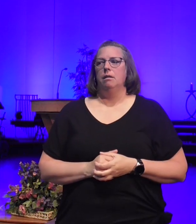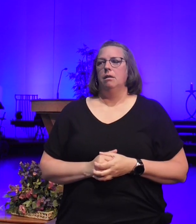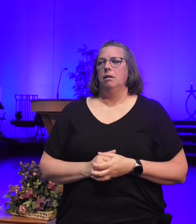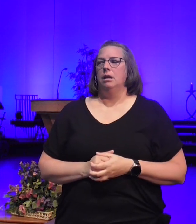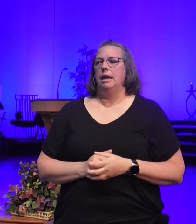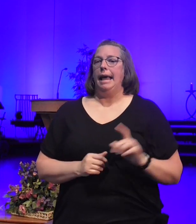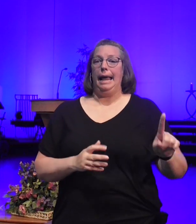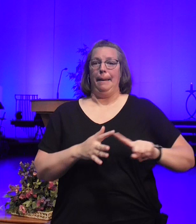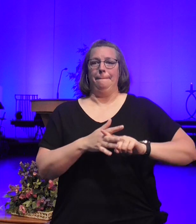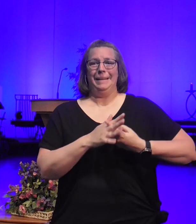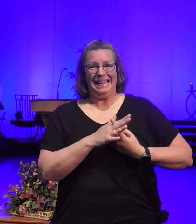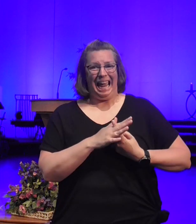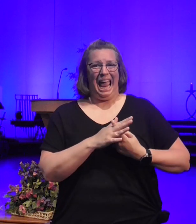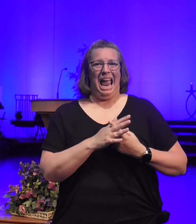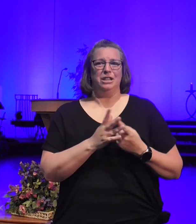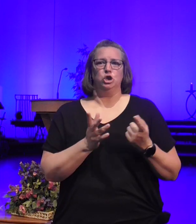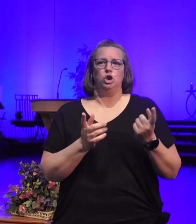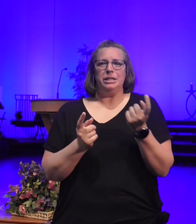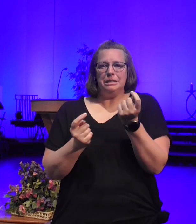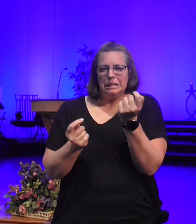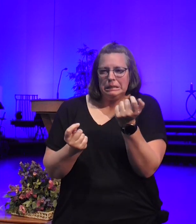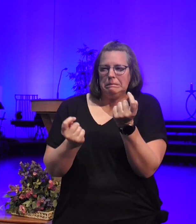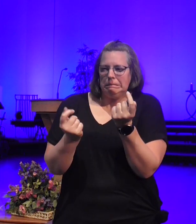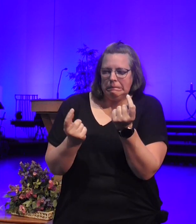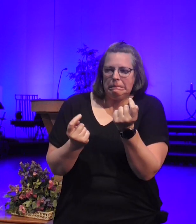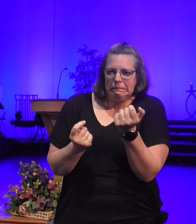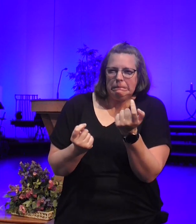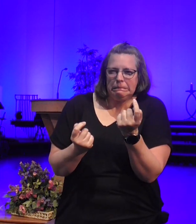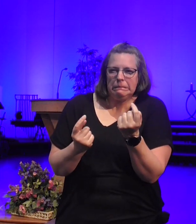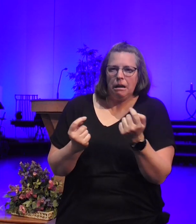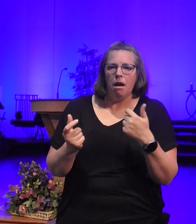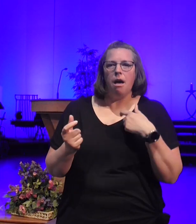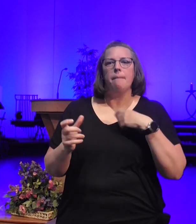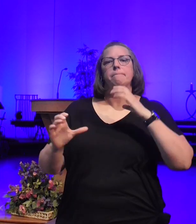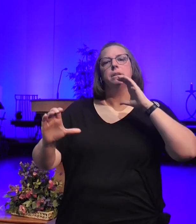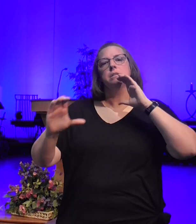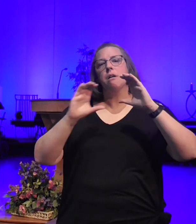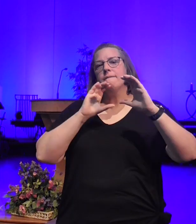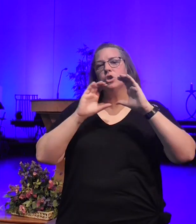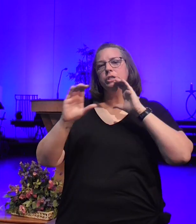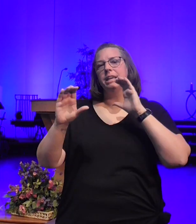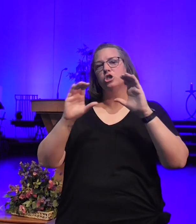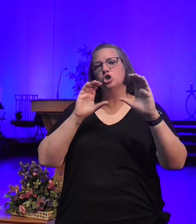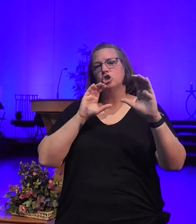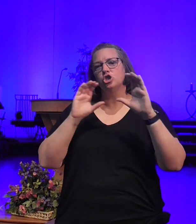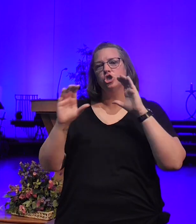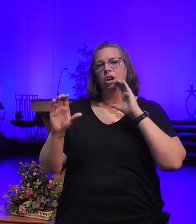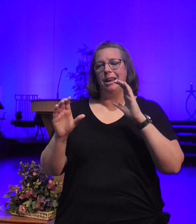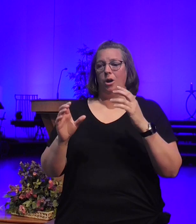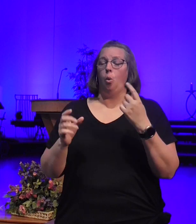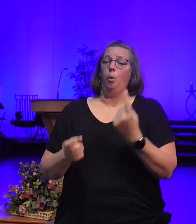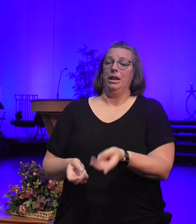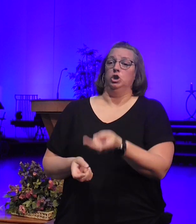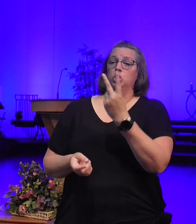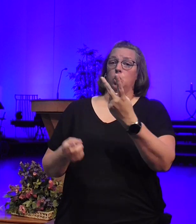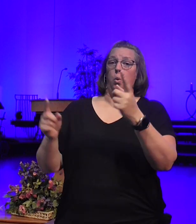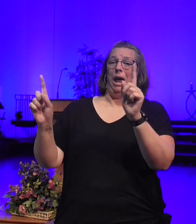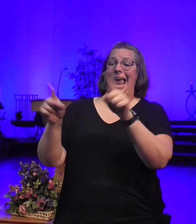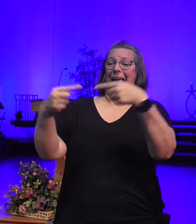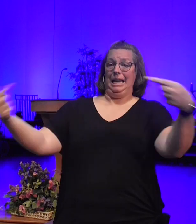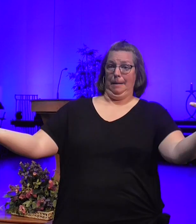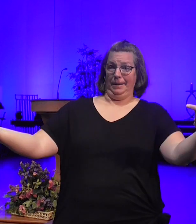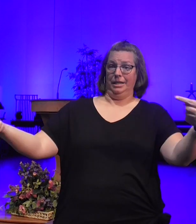he began to chip away at their ideology just by having conversation. He says, because when two enemies are talking, they're